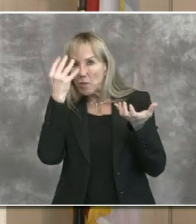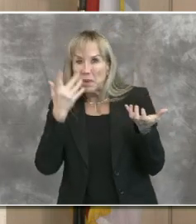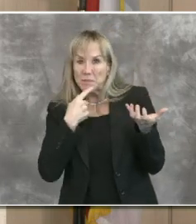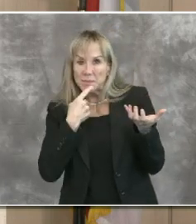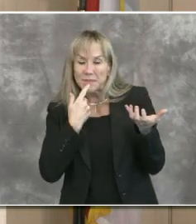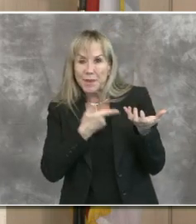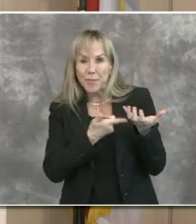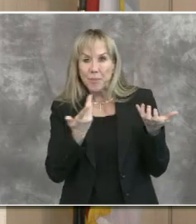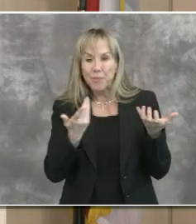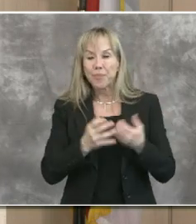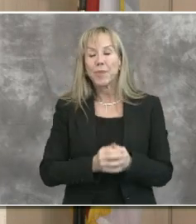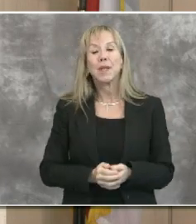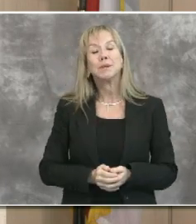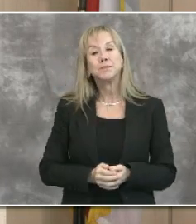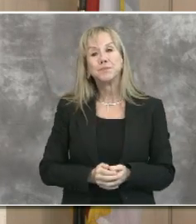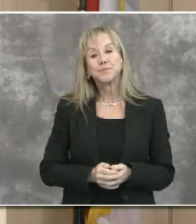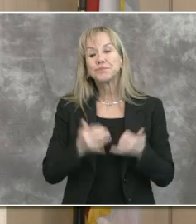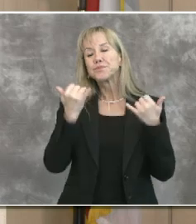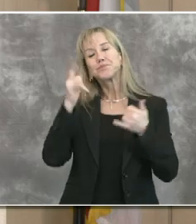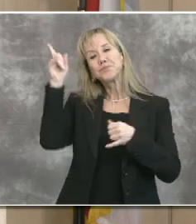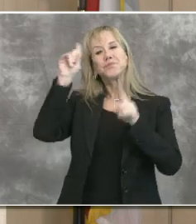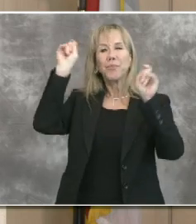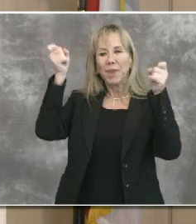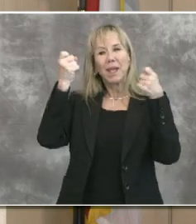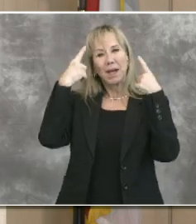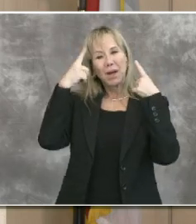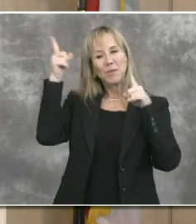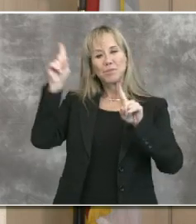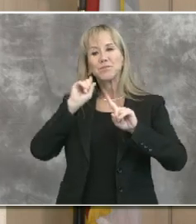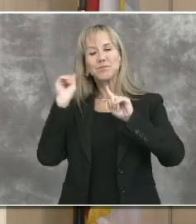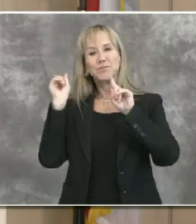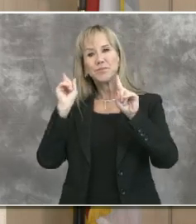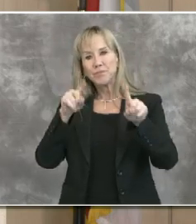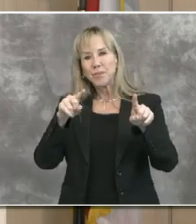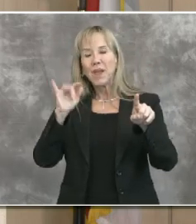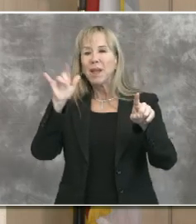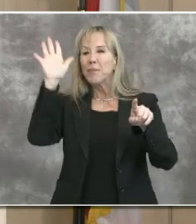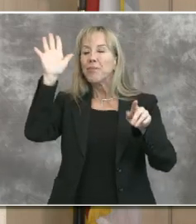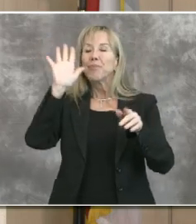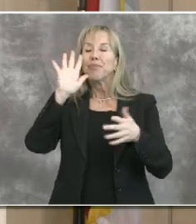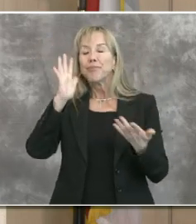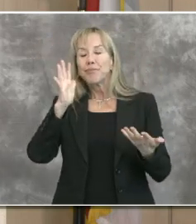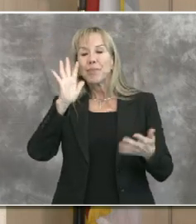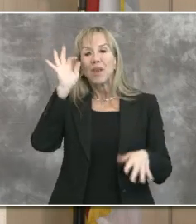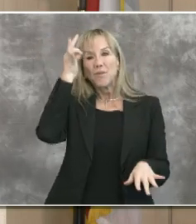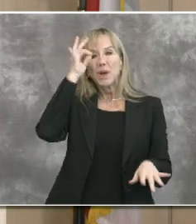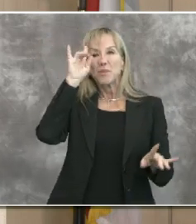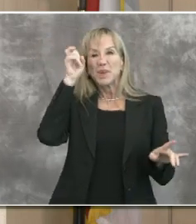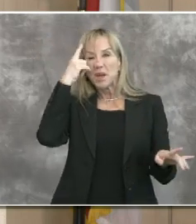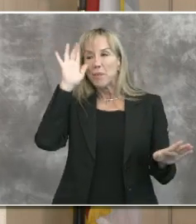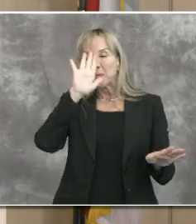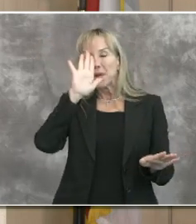So from the governor's framework, the federal government developed testing criteria in